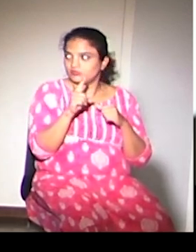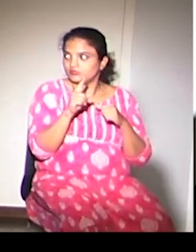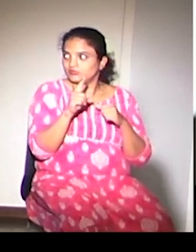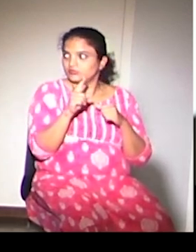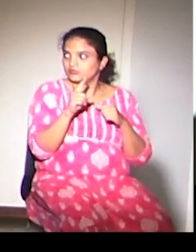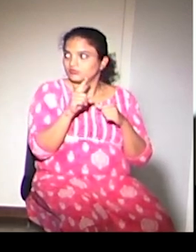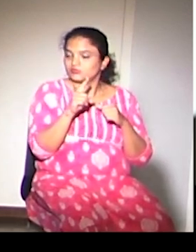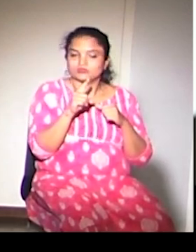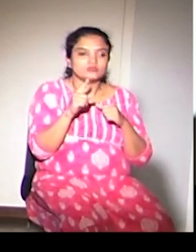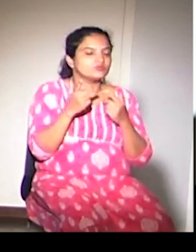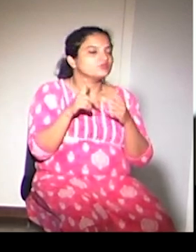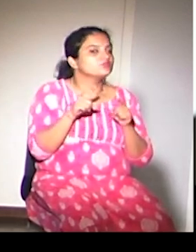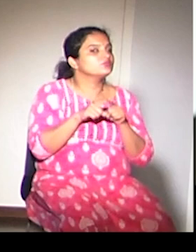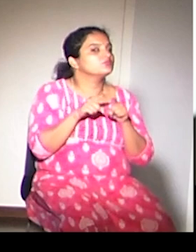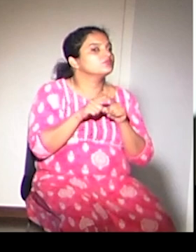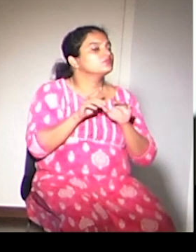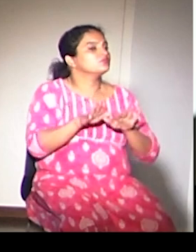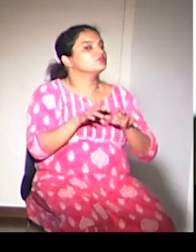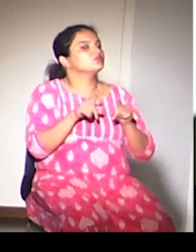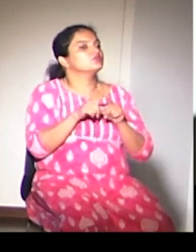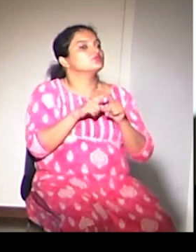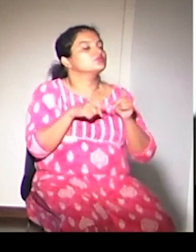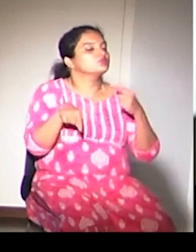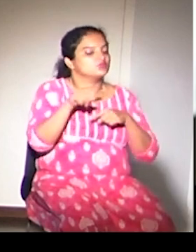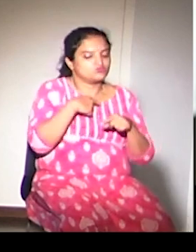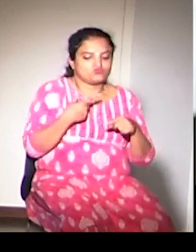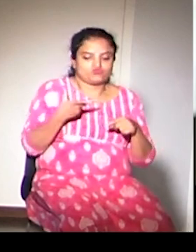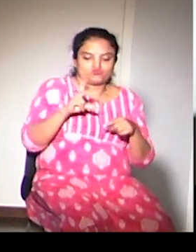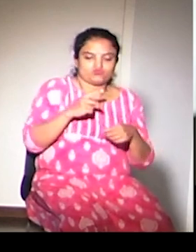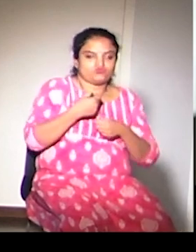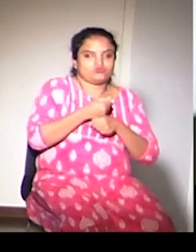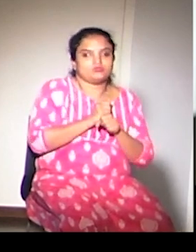It sort of stopped and then had to be restarted again on